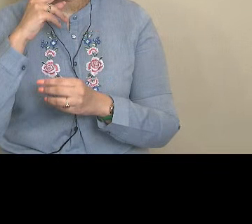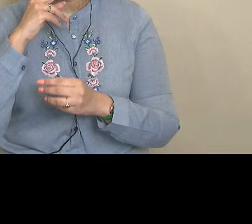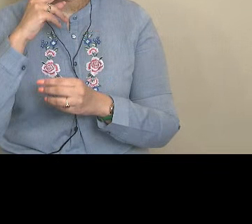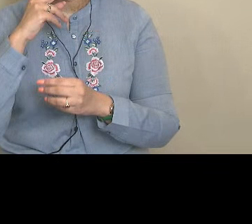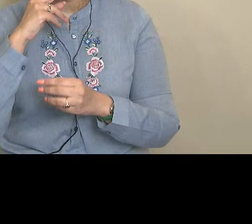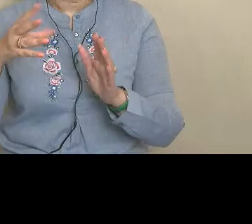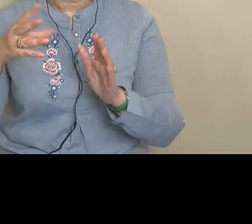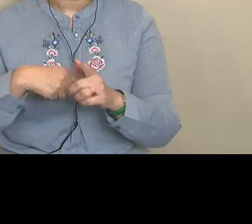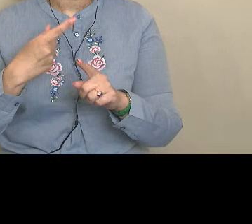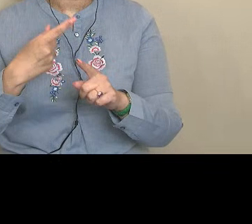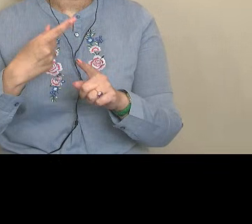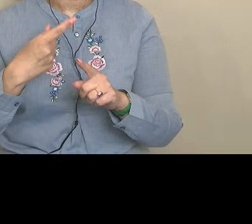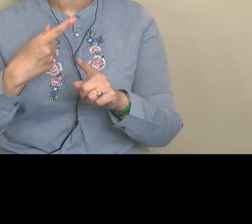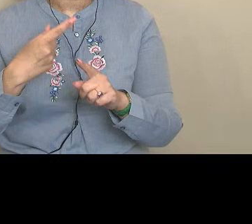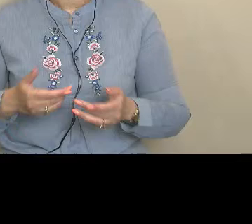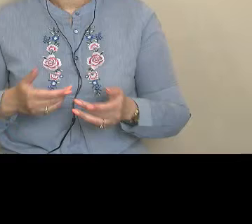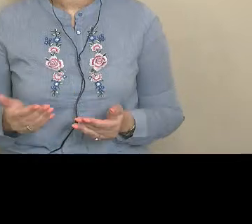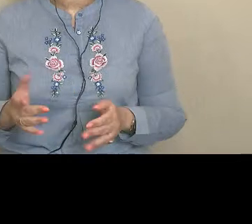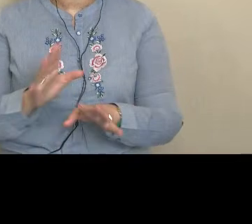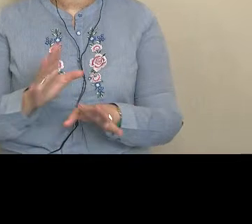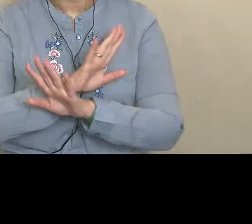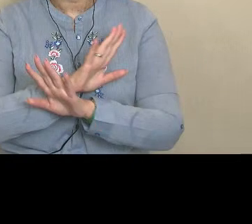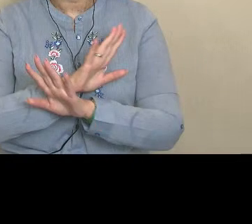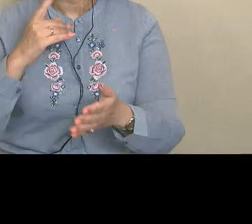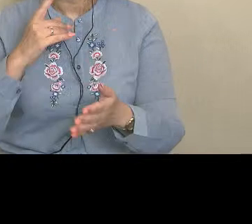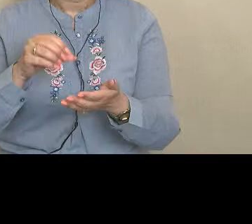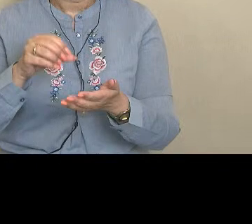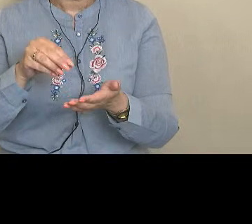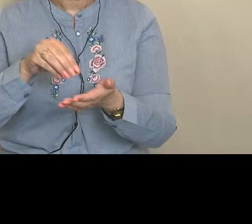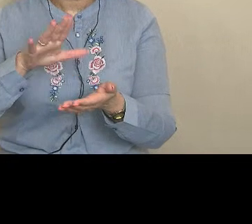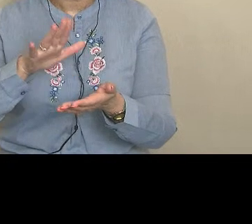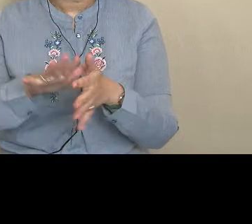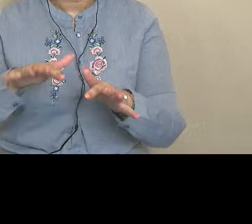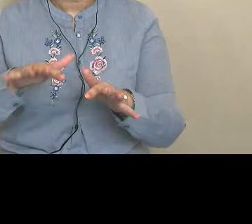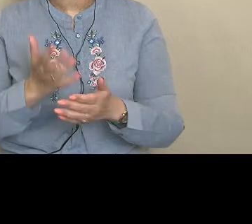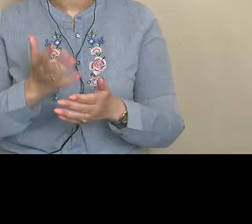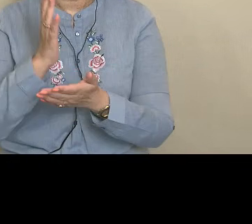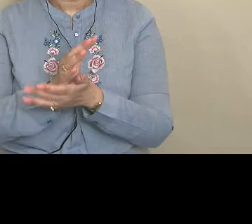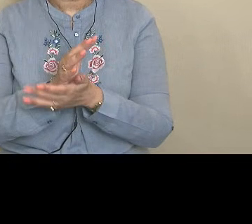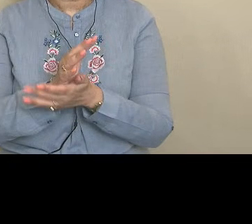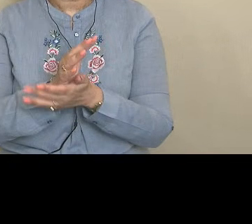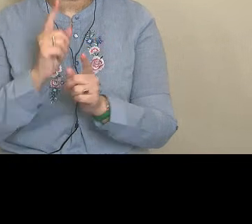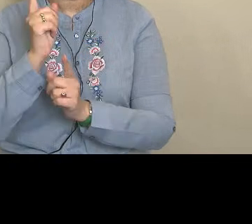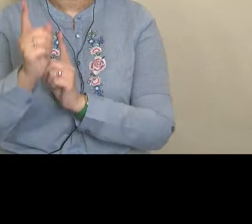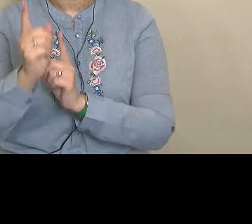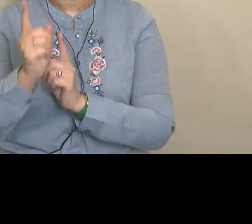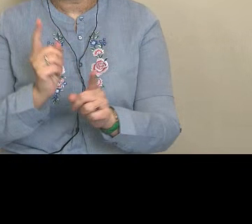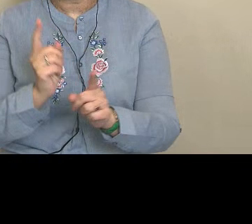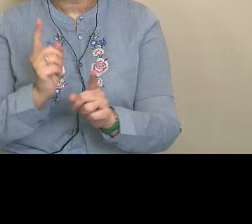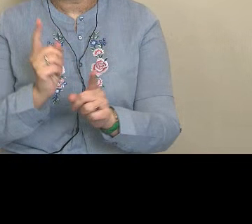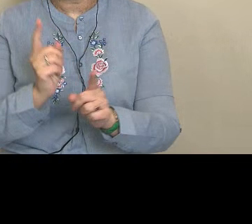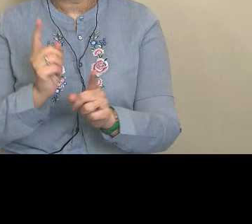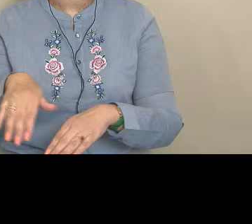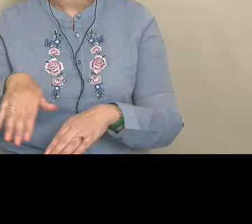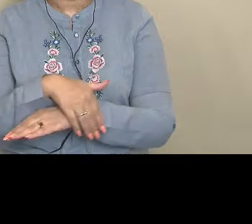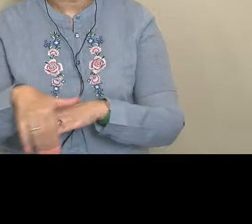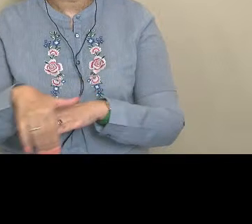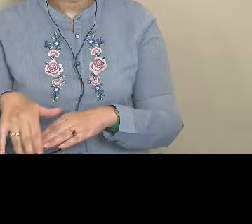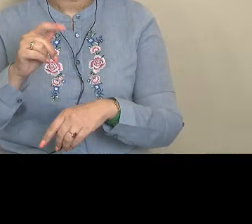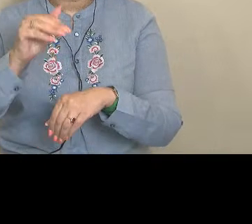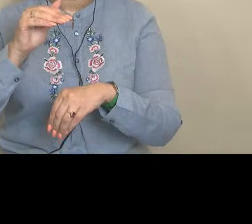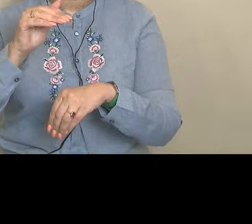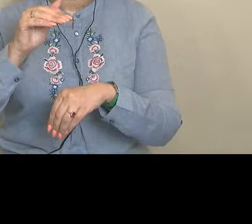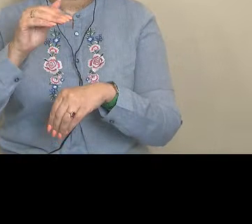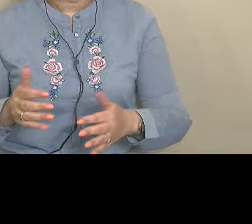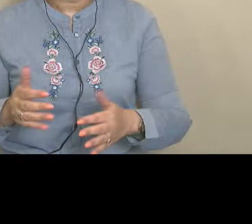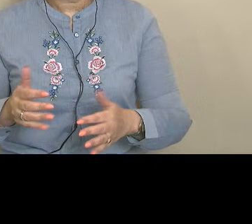the 10th September, the electors who live at the places where they are not registered still have an